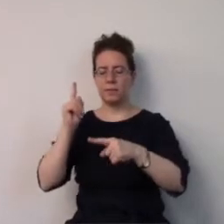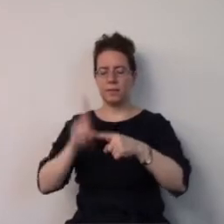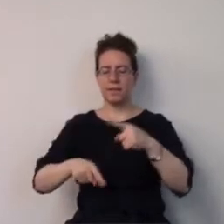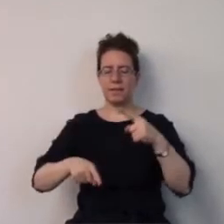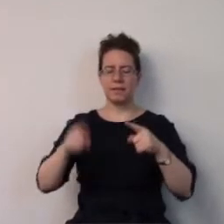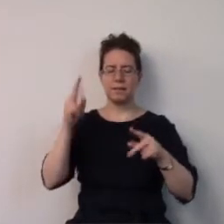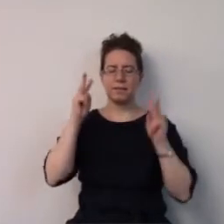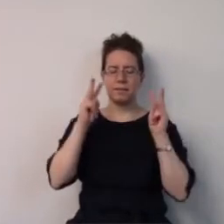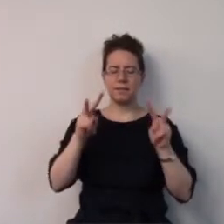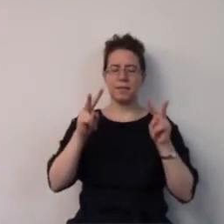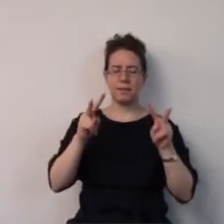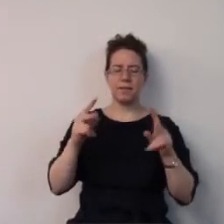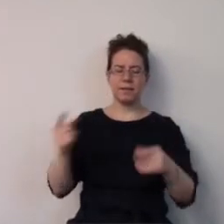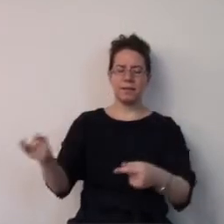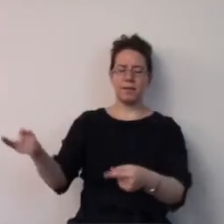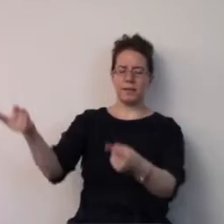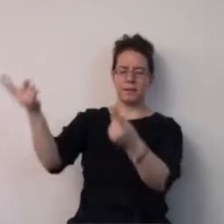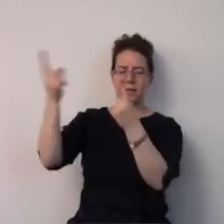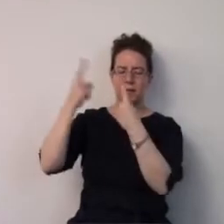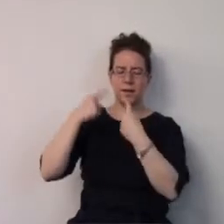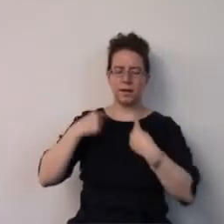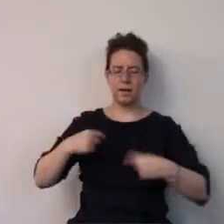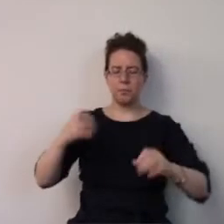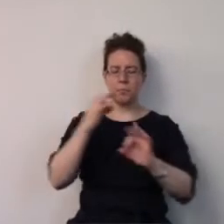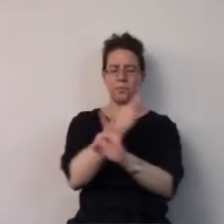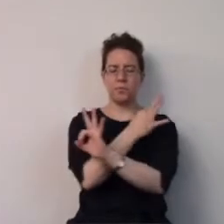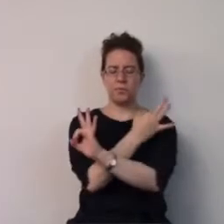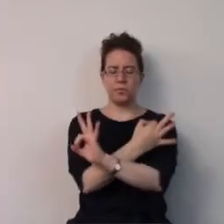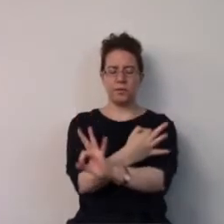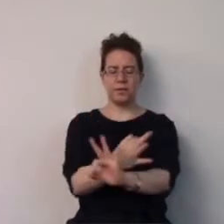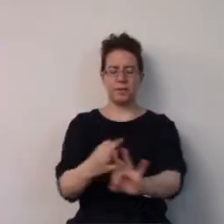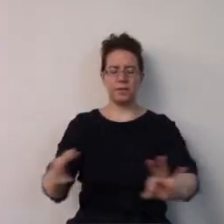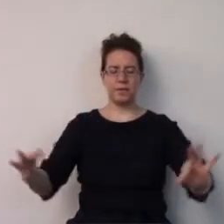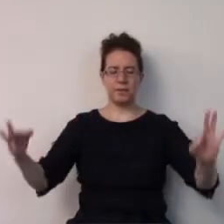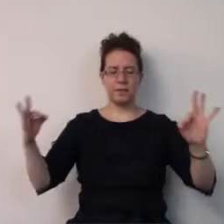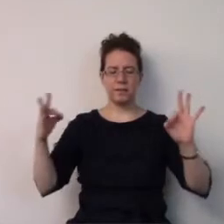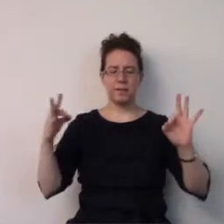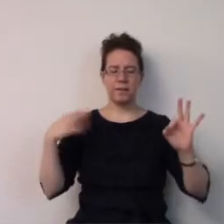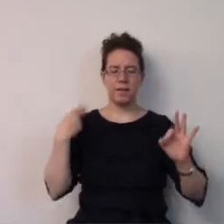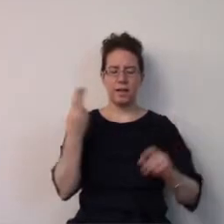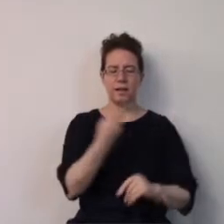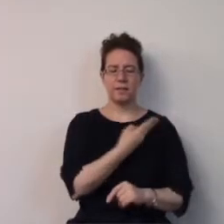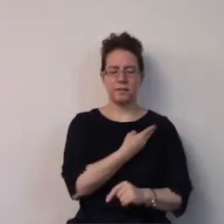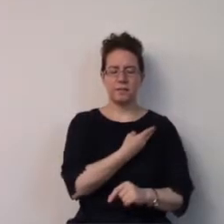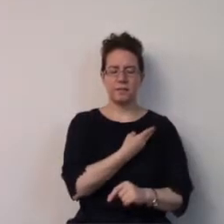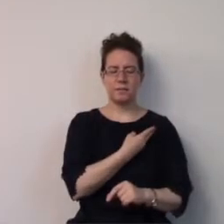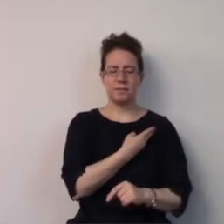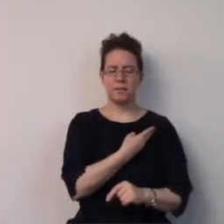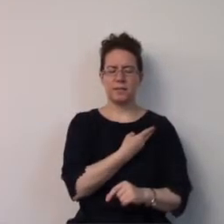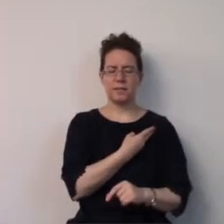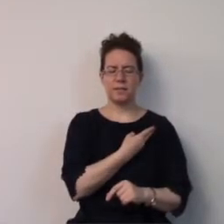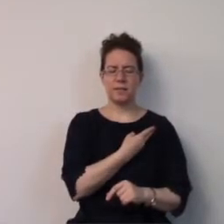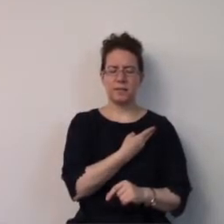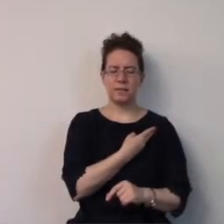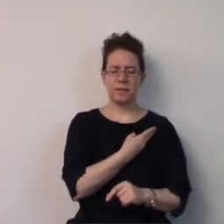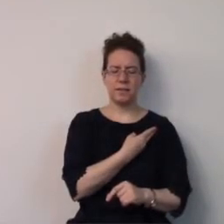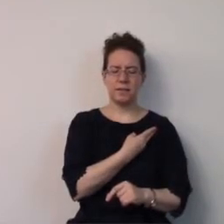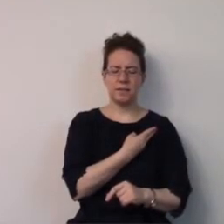I'll stay. Oh, I want to be a pleasing